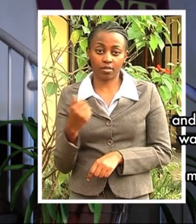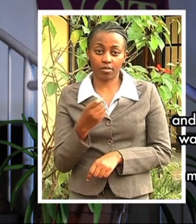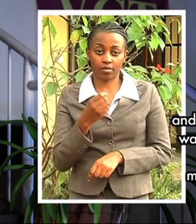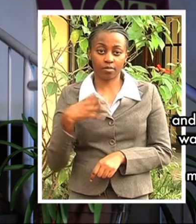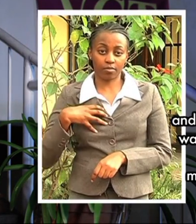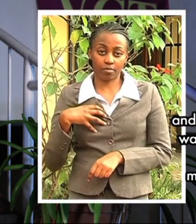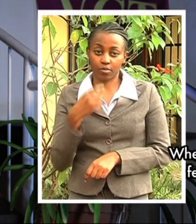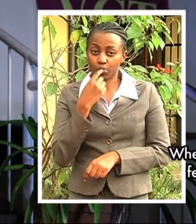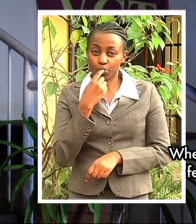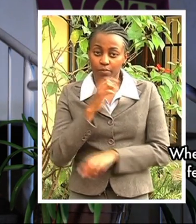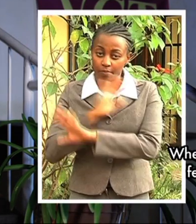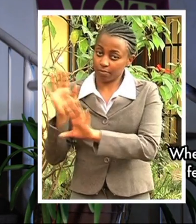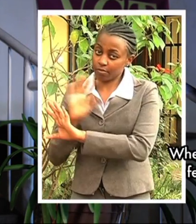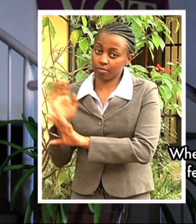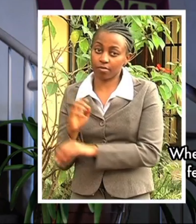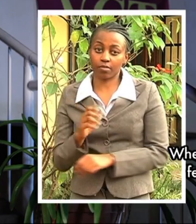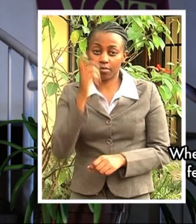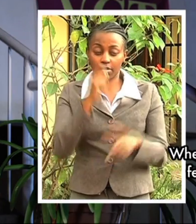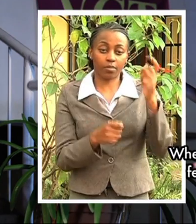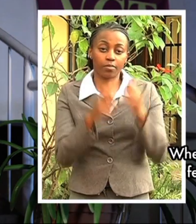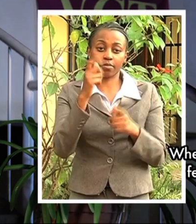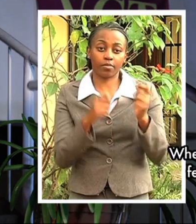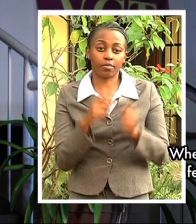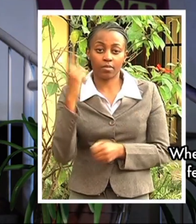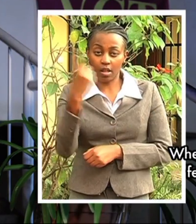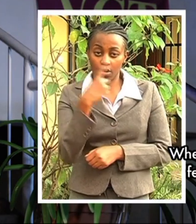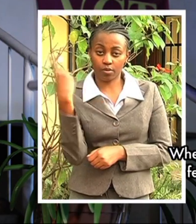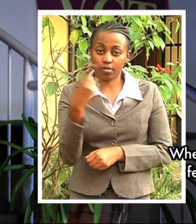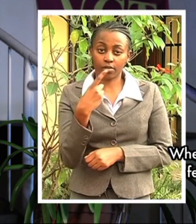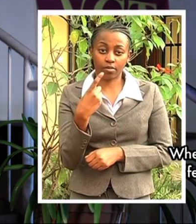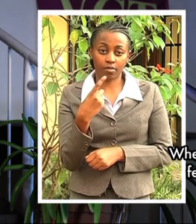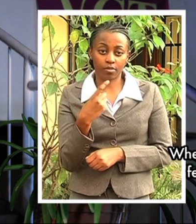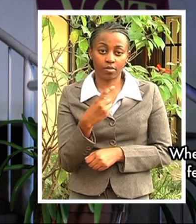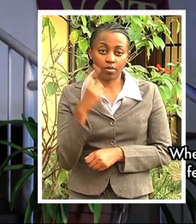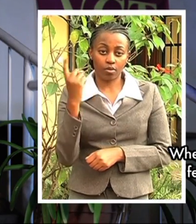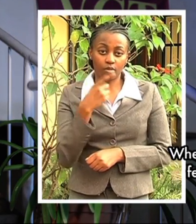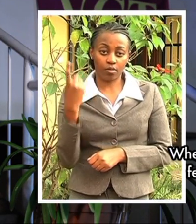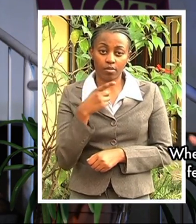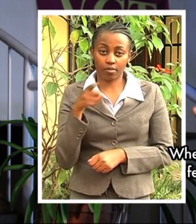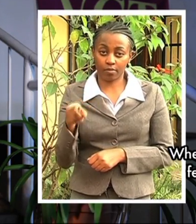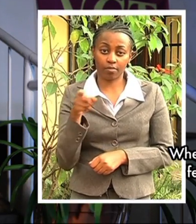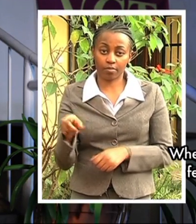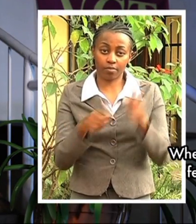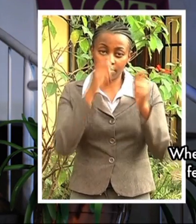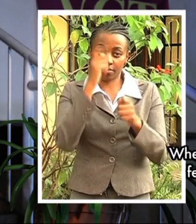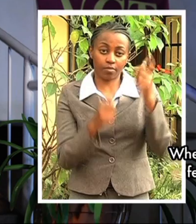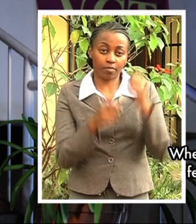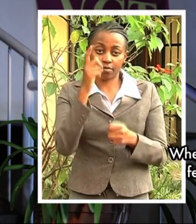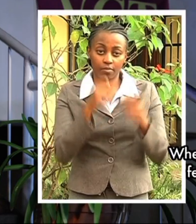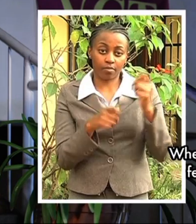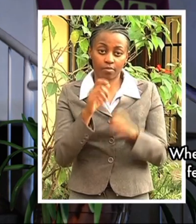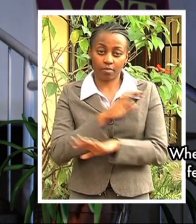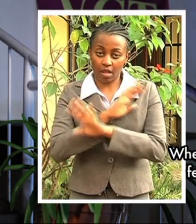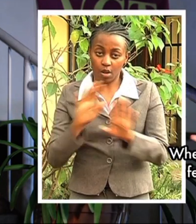given at the hospital. When I also talk of exclusive replacement feeding, you're only giving